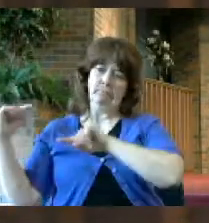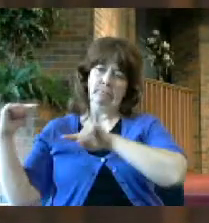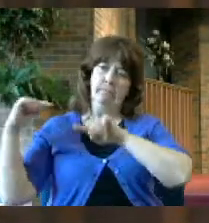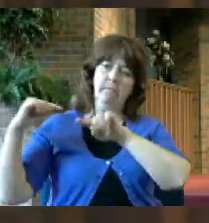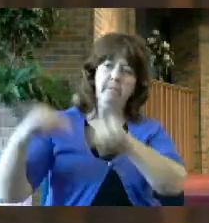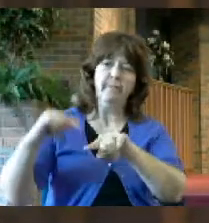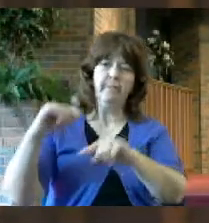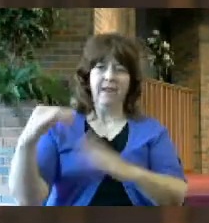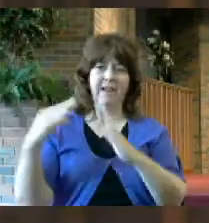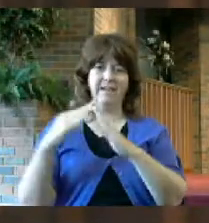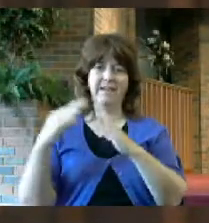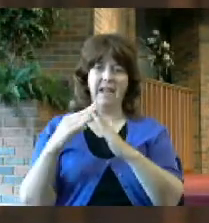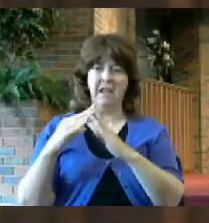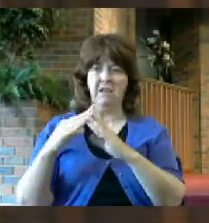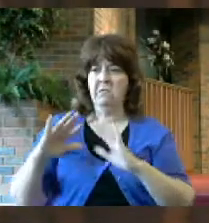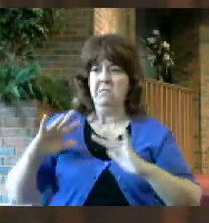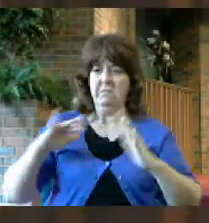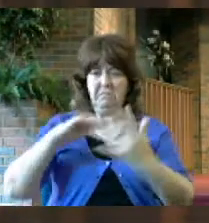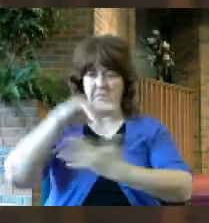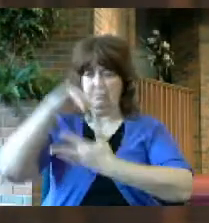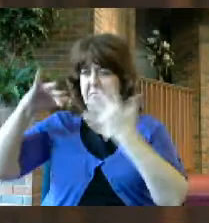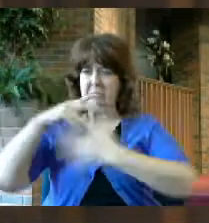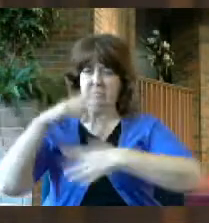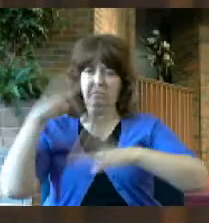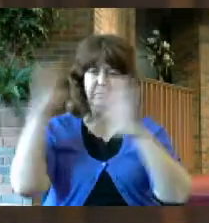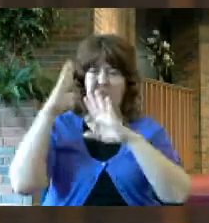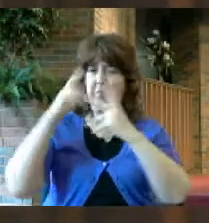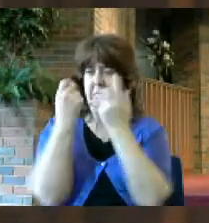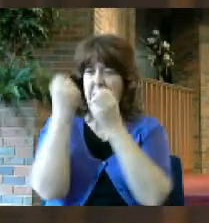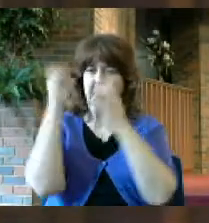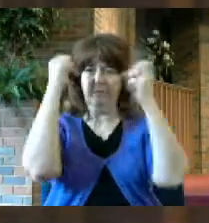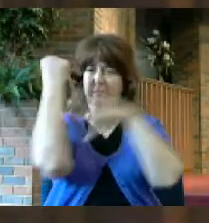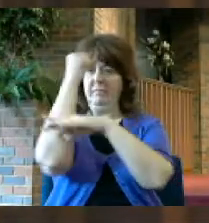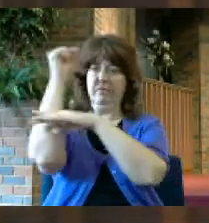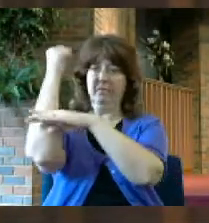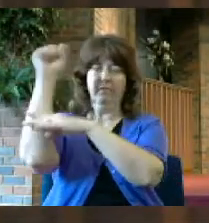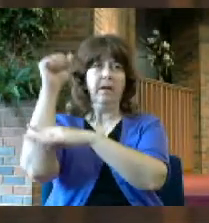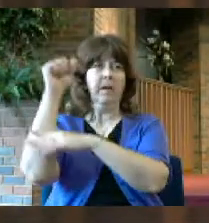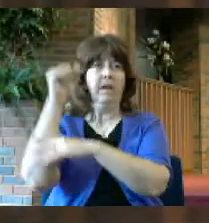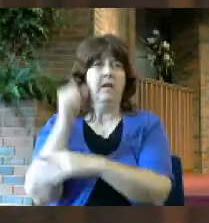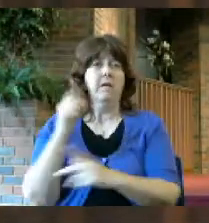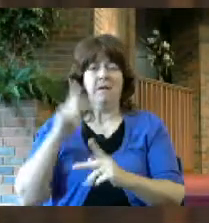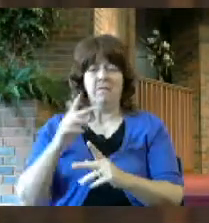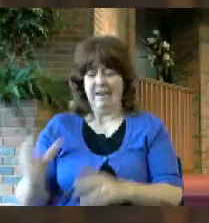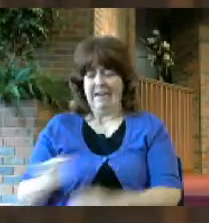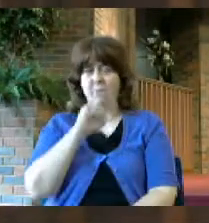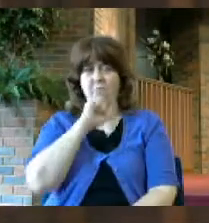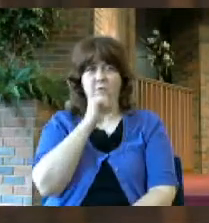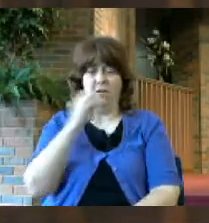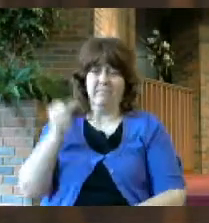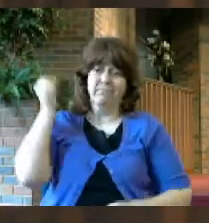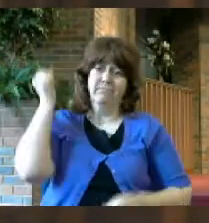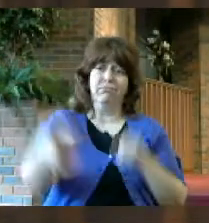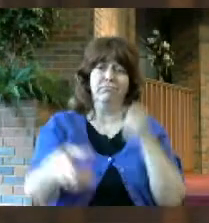cause such a riot that Paul is stoned and drug out of the city. They assume that he is